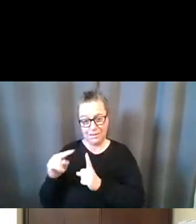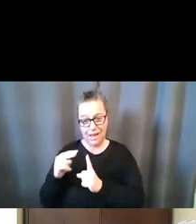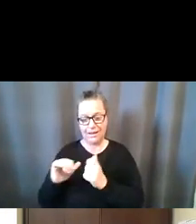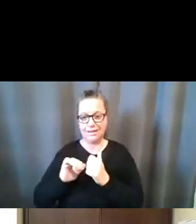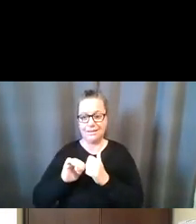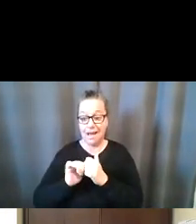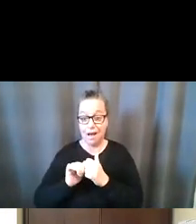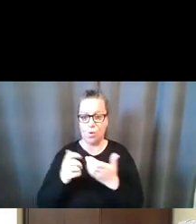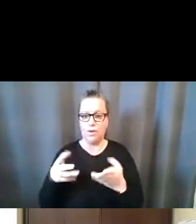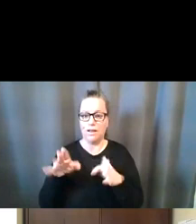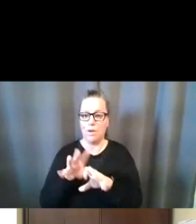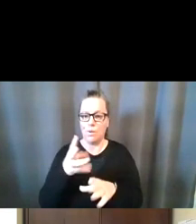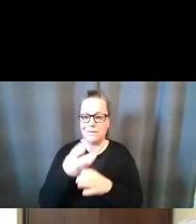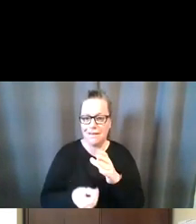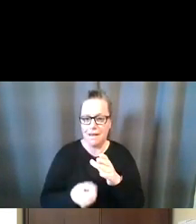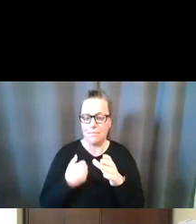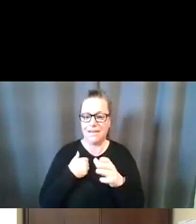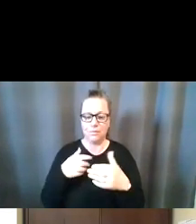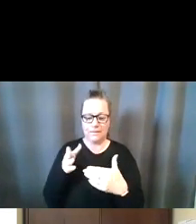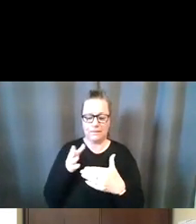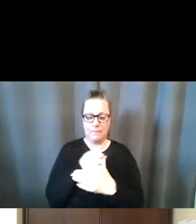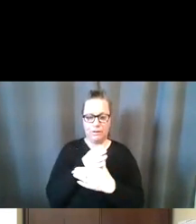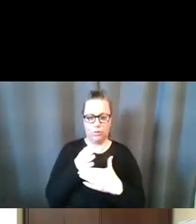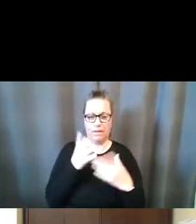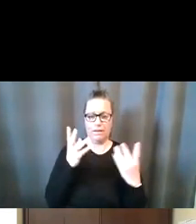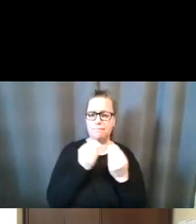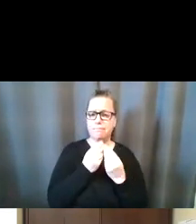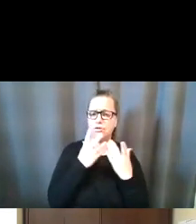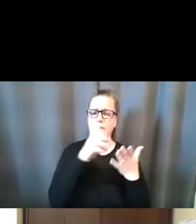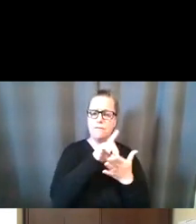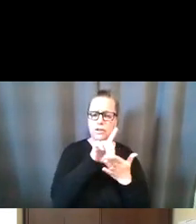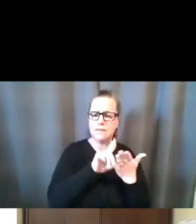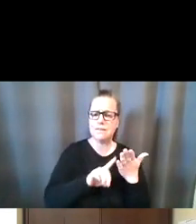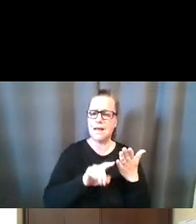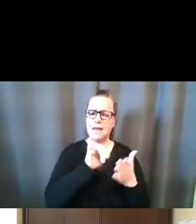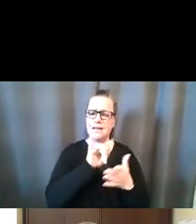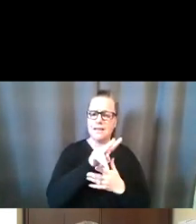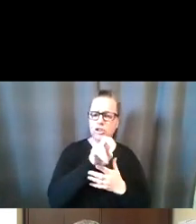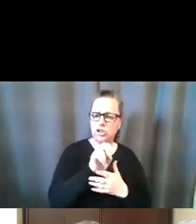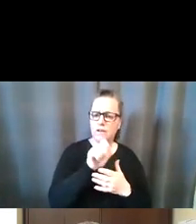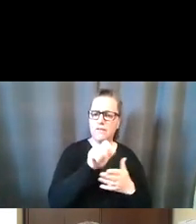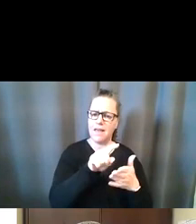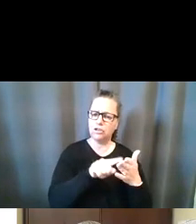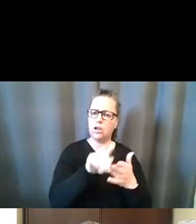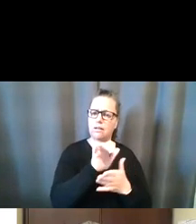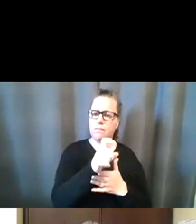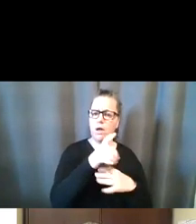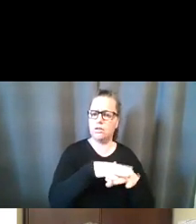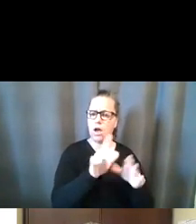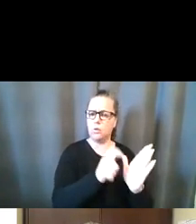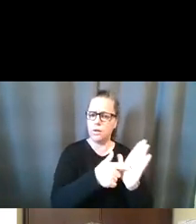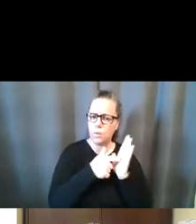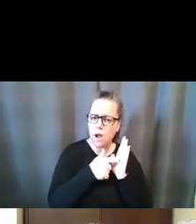gap. It's what stands between beautifully designed initiatives that could check the box on requirements,